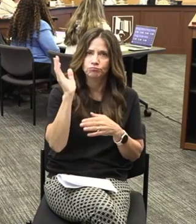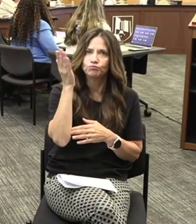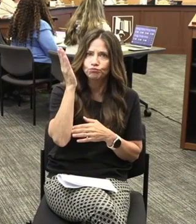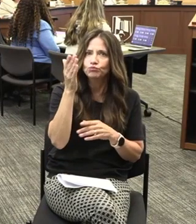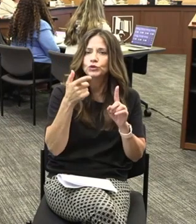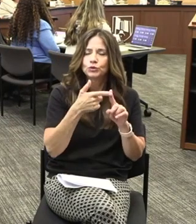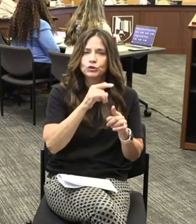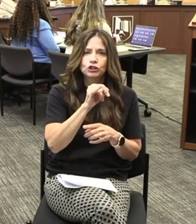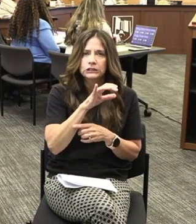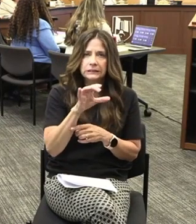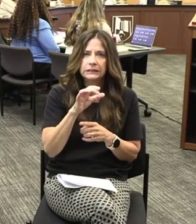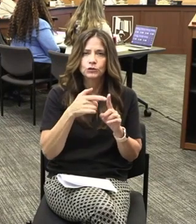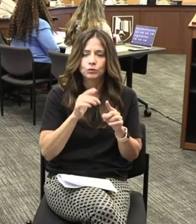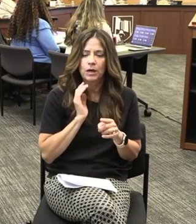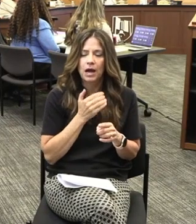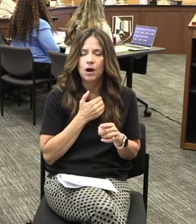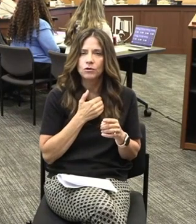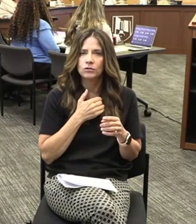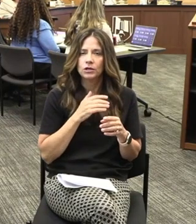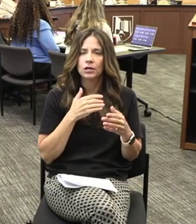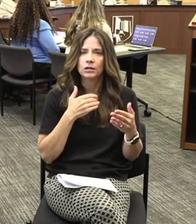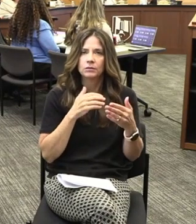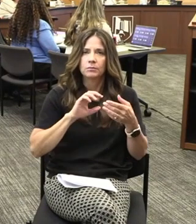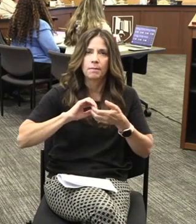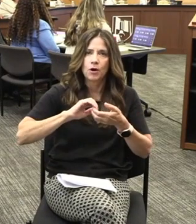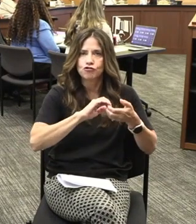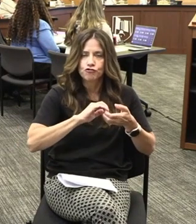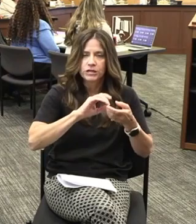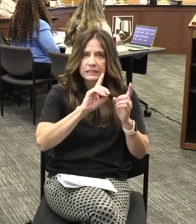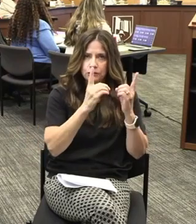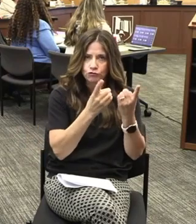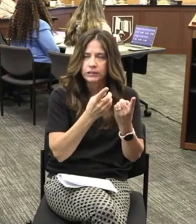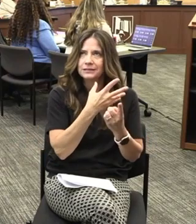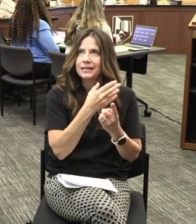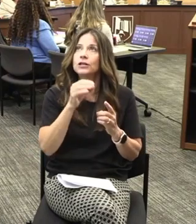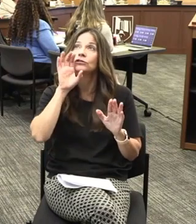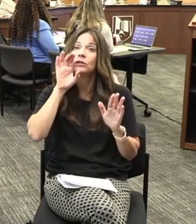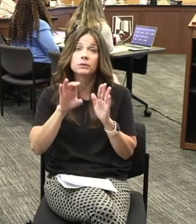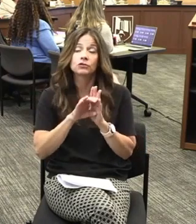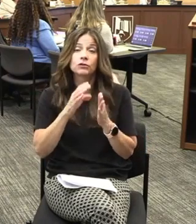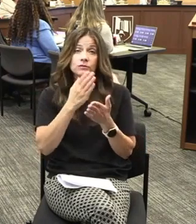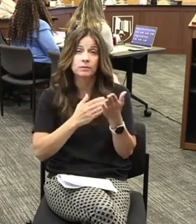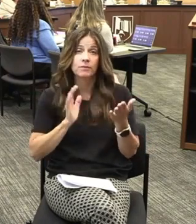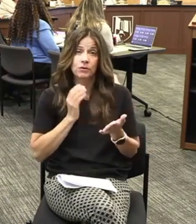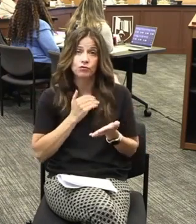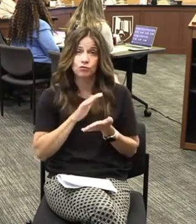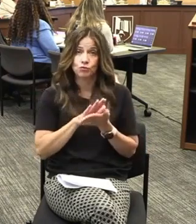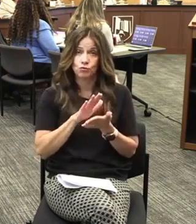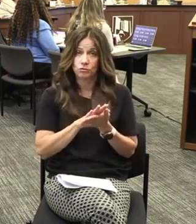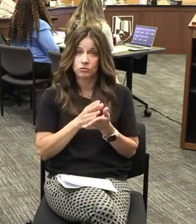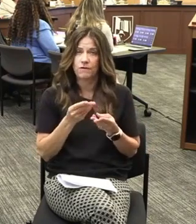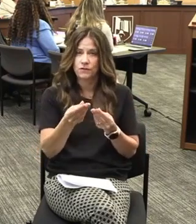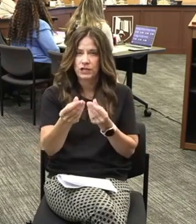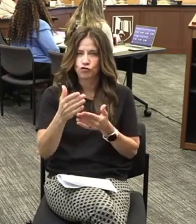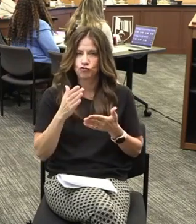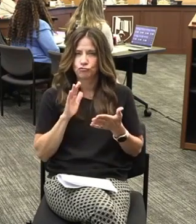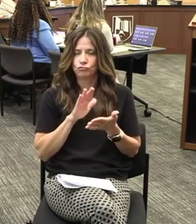partner districts. So took a picture with some of our feeder schools there.